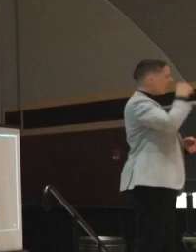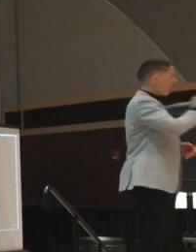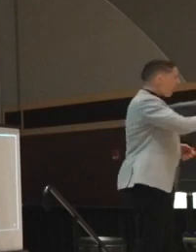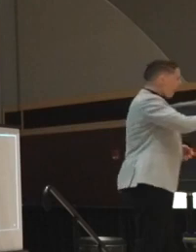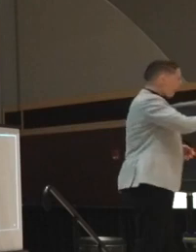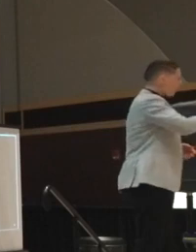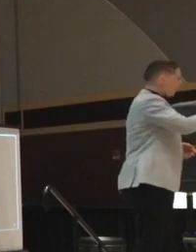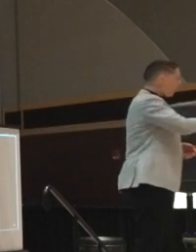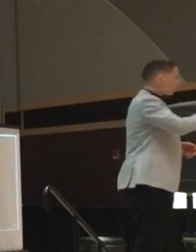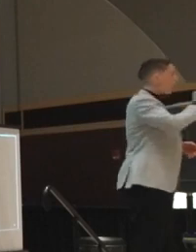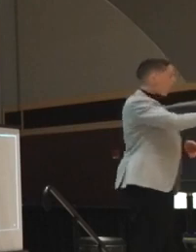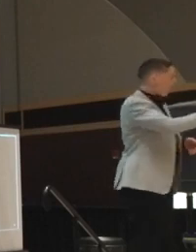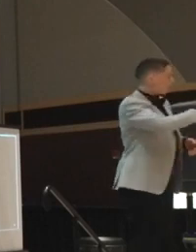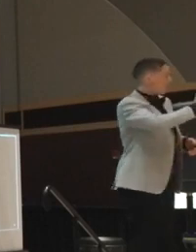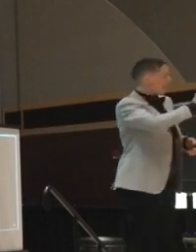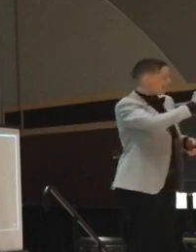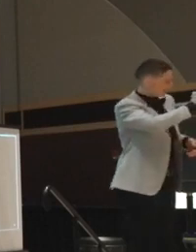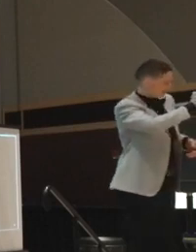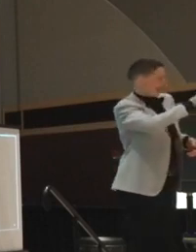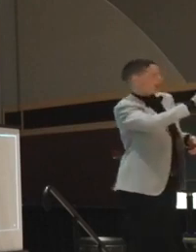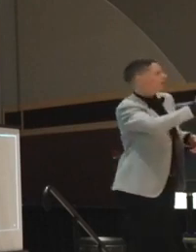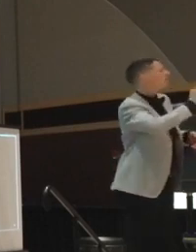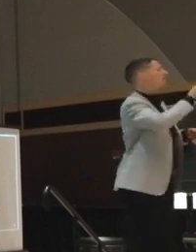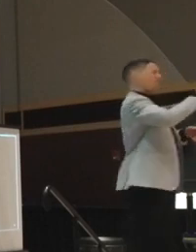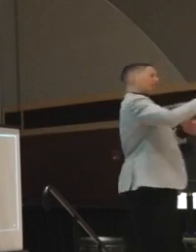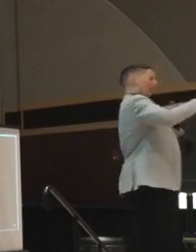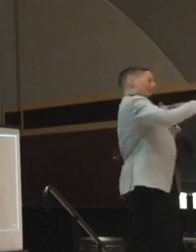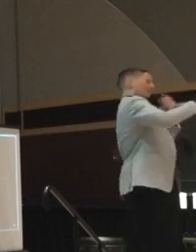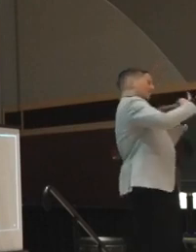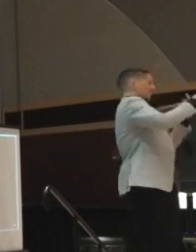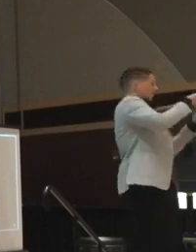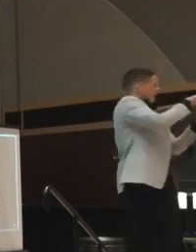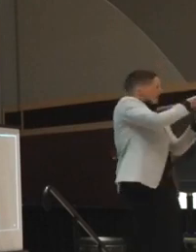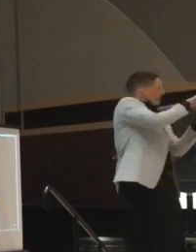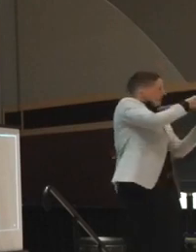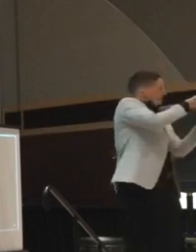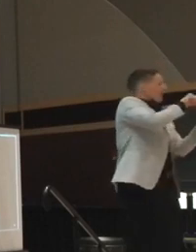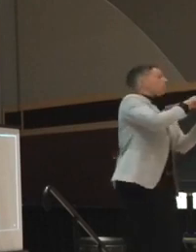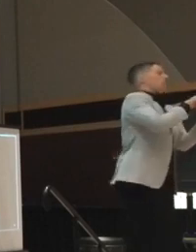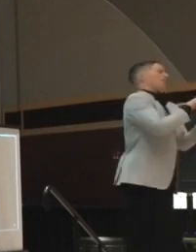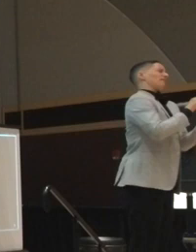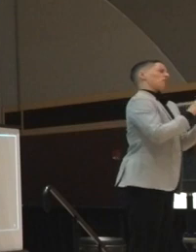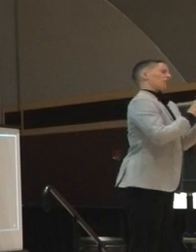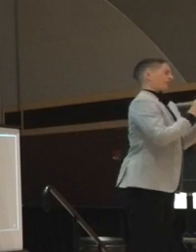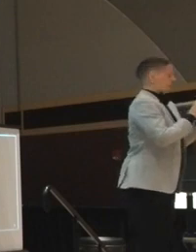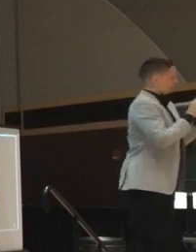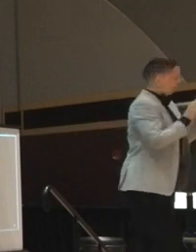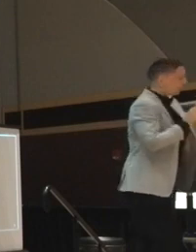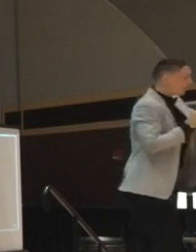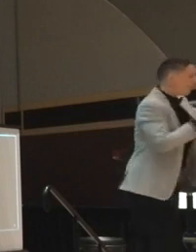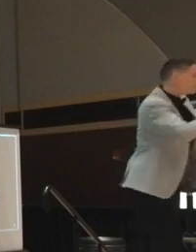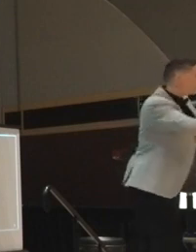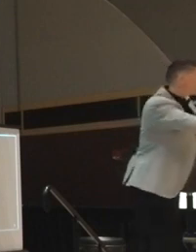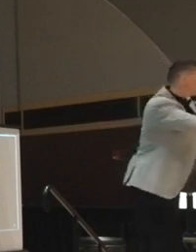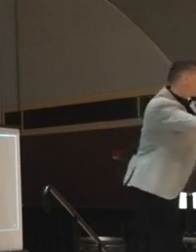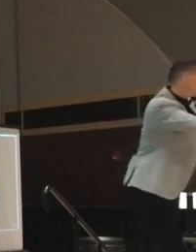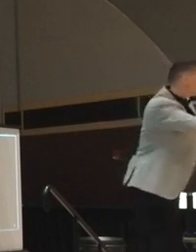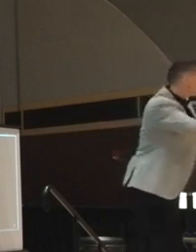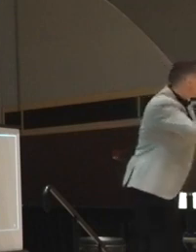that measures air angles. A little thing that sticks out of the side of the plane. Next time you get on a plane, you can look at them. Little fragile